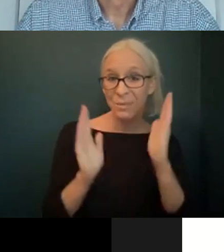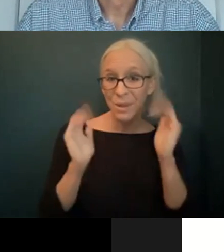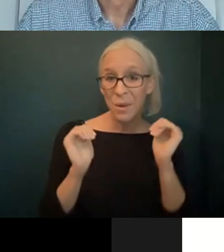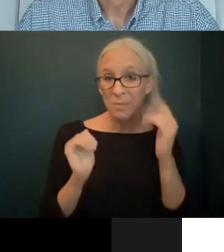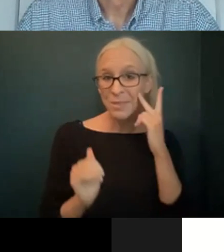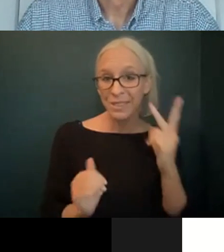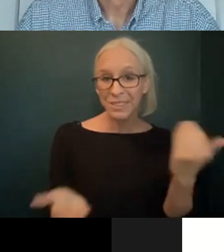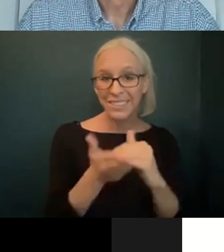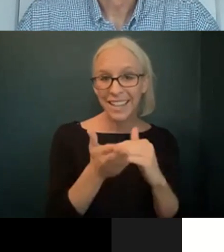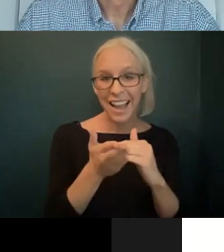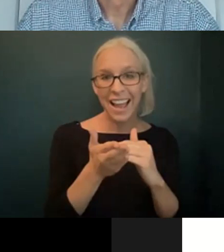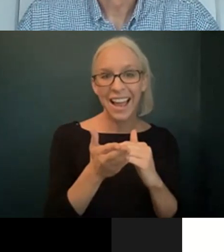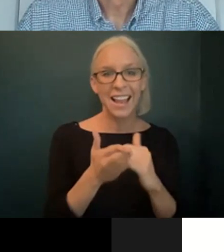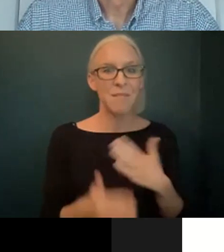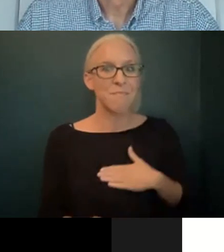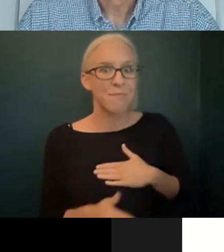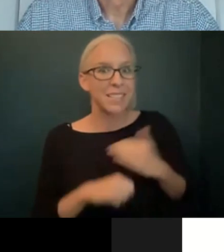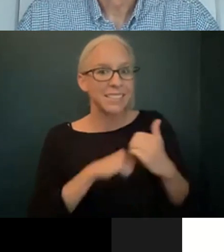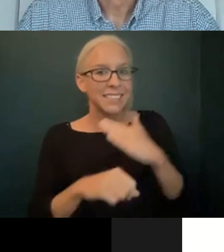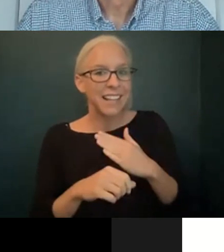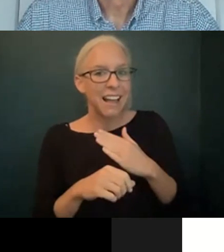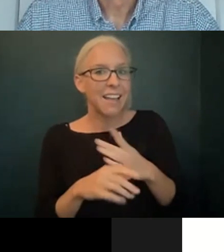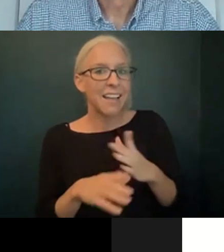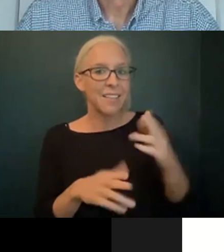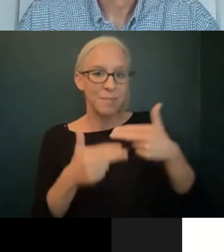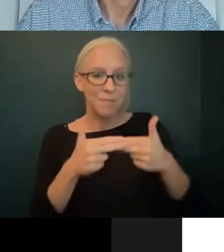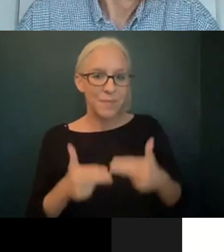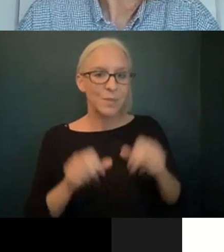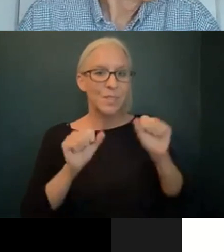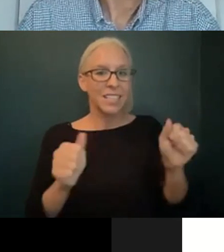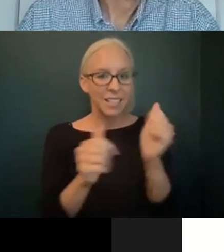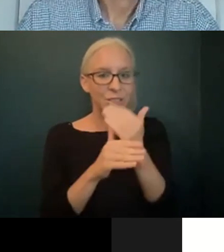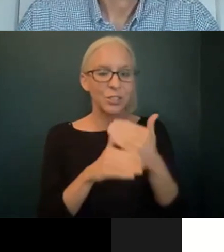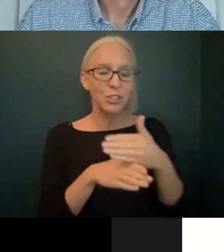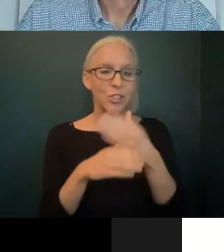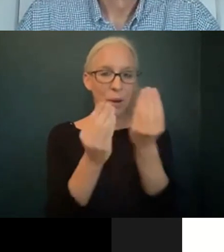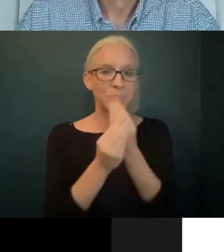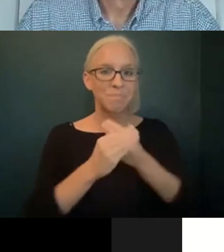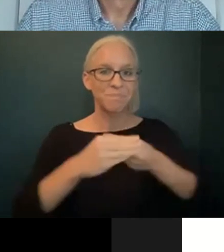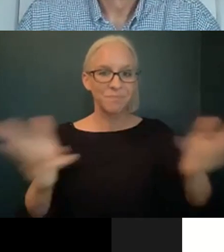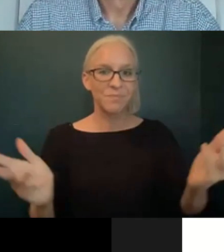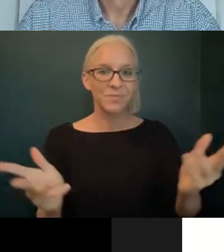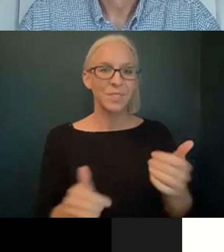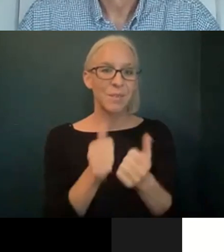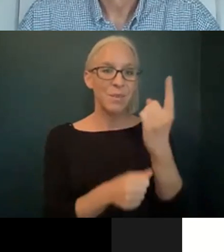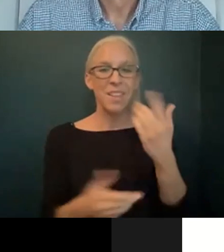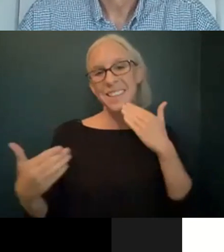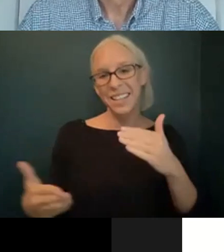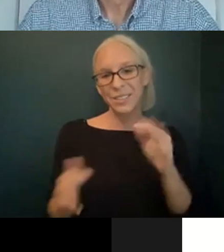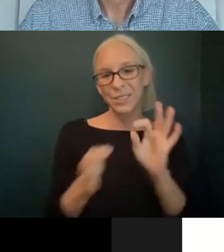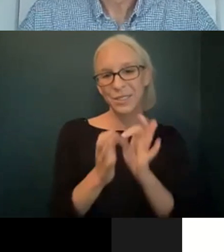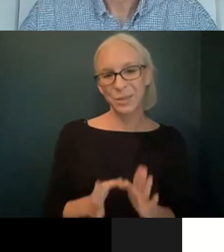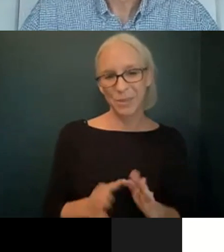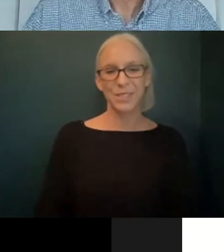those materials so that we can share them with everyone. Thank you so much. And big thank you to our ASL interpreters.